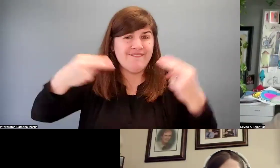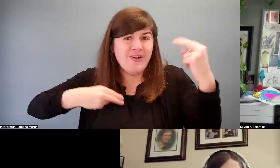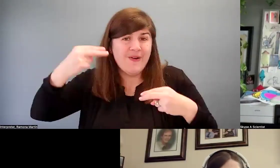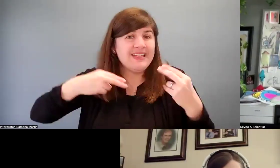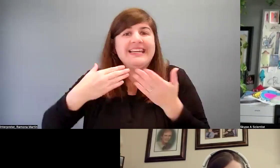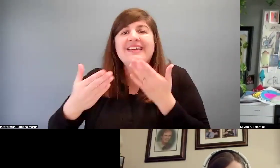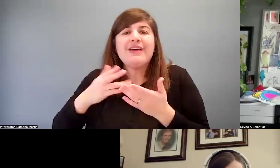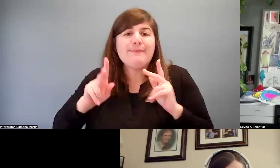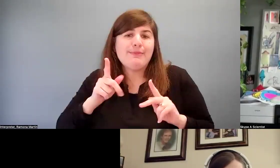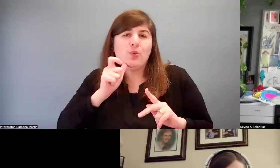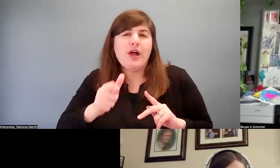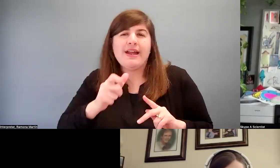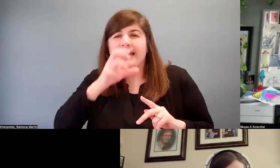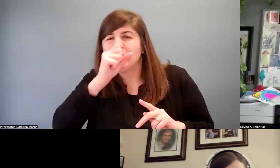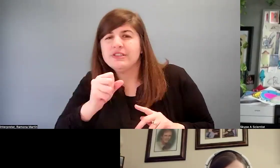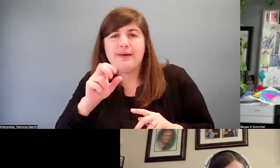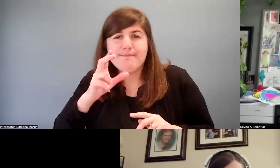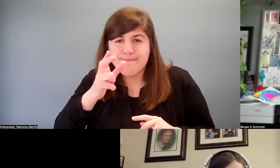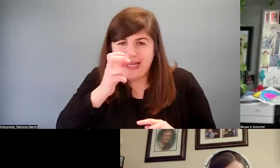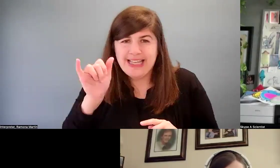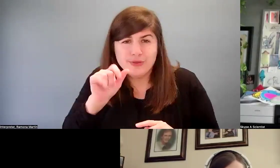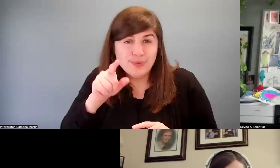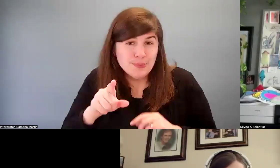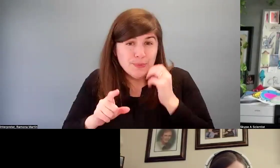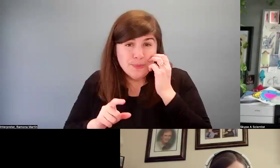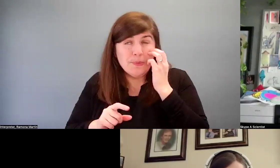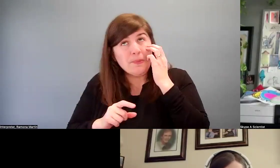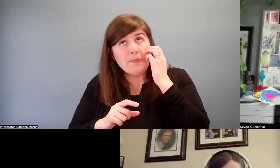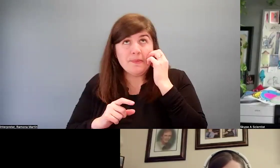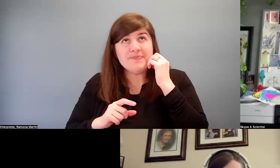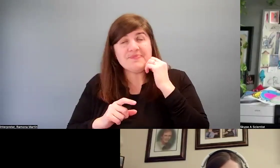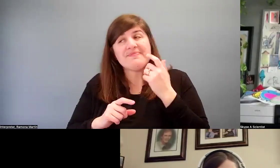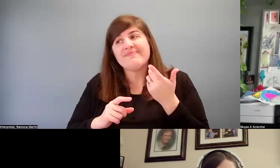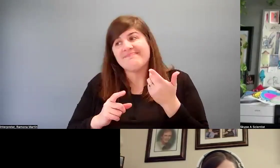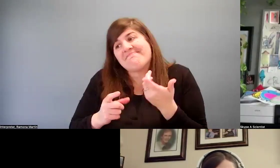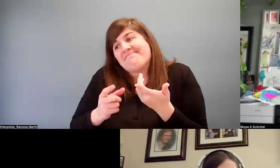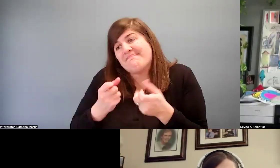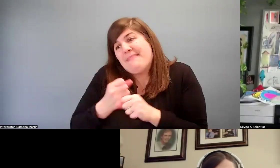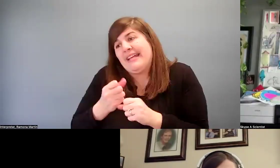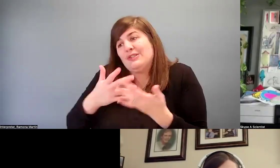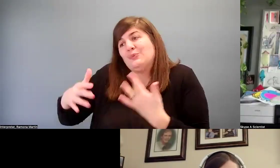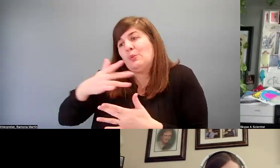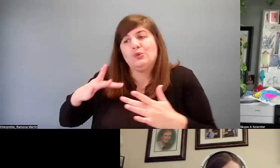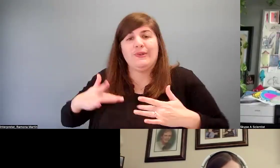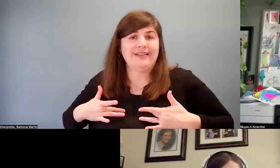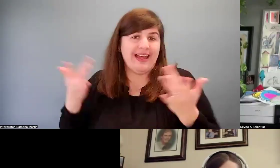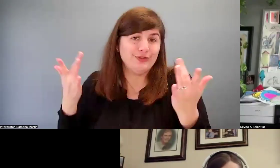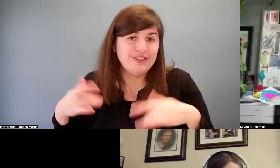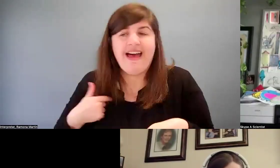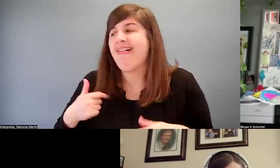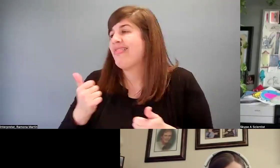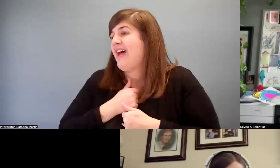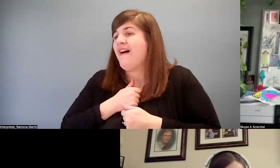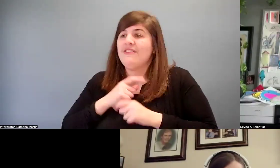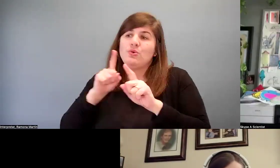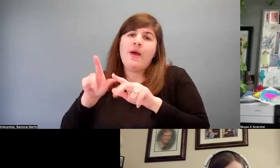aren't necessarily as interested in bugs as you are, um, and just make it a sort of a social occasion. I love going hiking